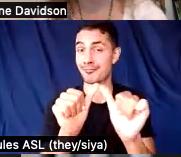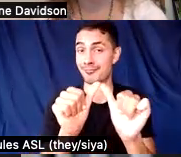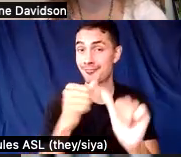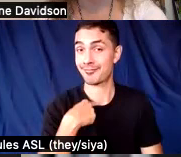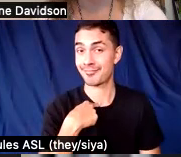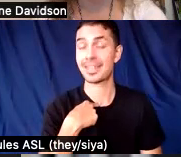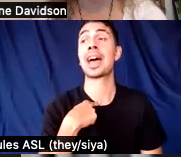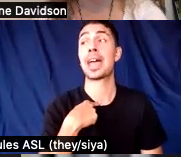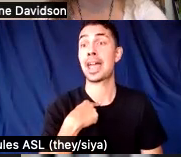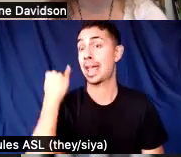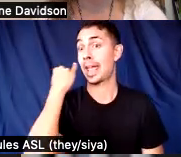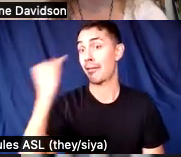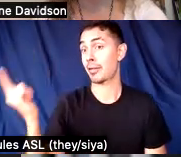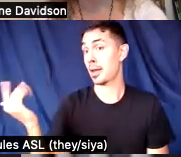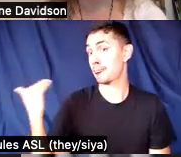me a different